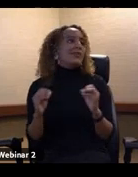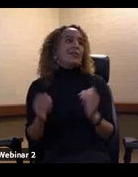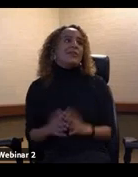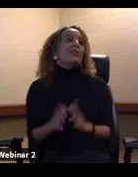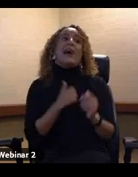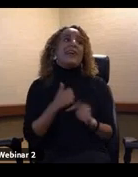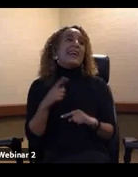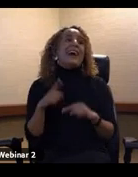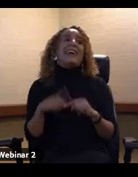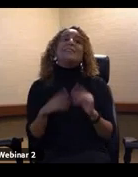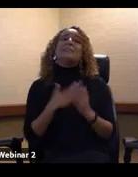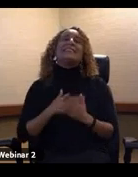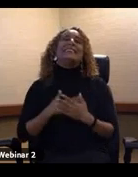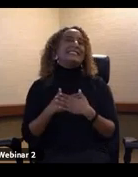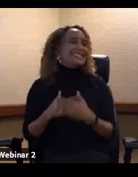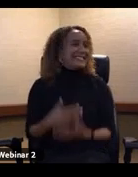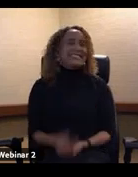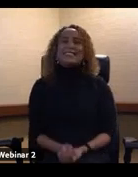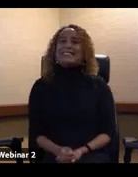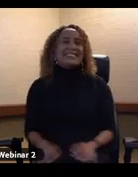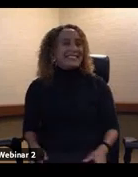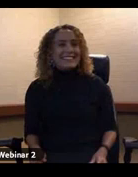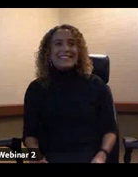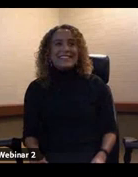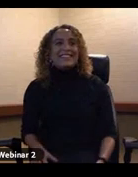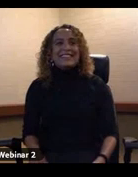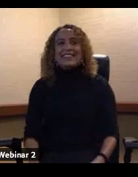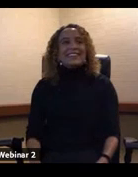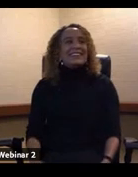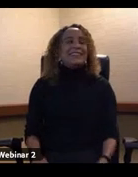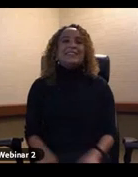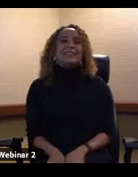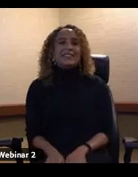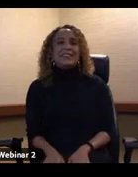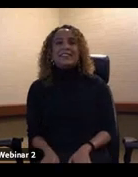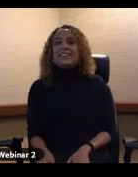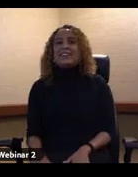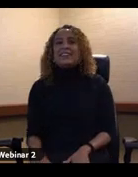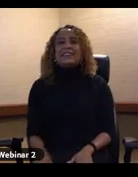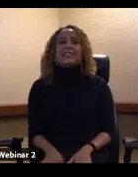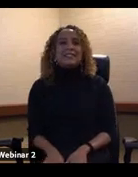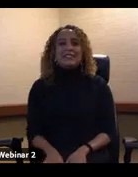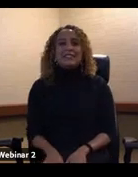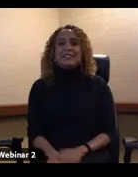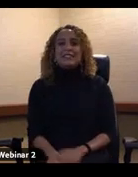nobody. Okay, don't worry. I'm so sorry. I'll speak slower. Okay, sorry.